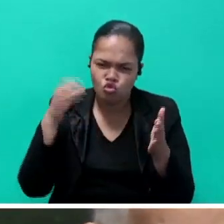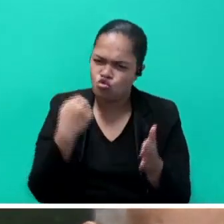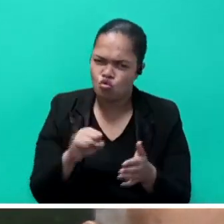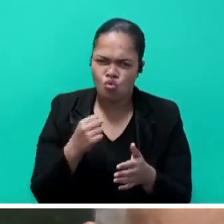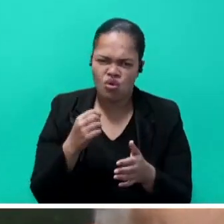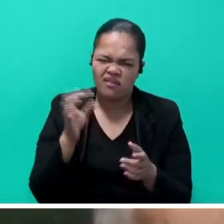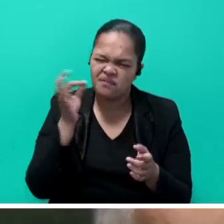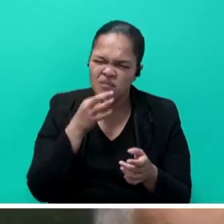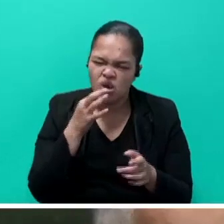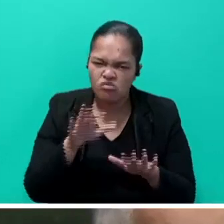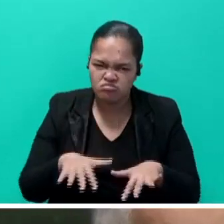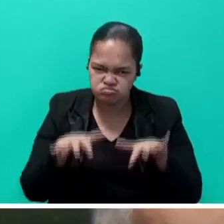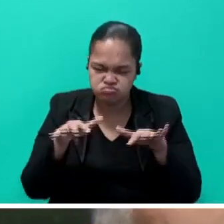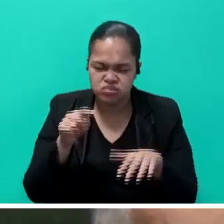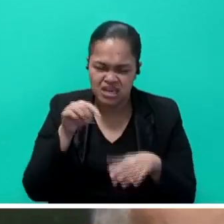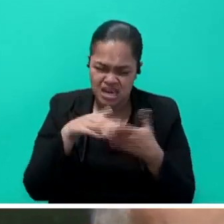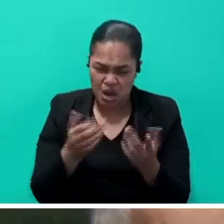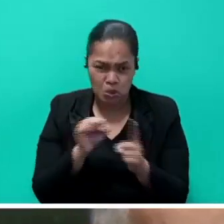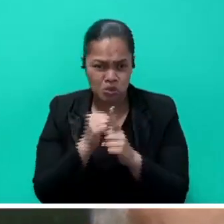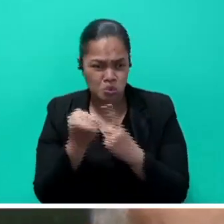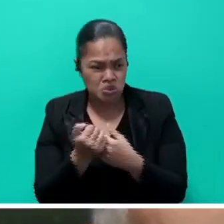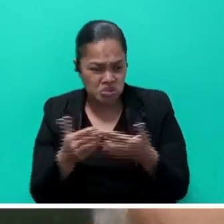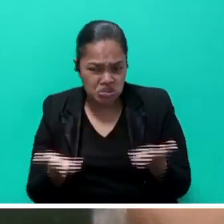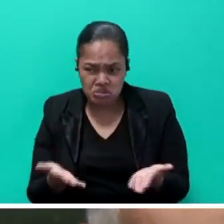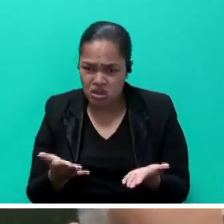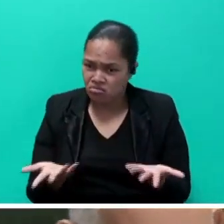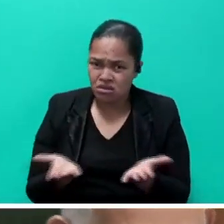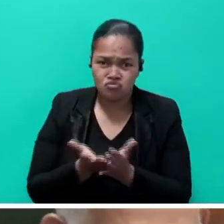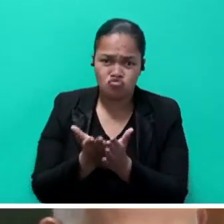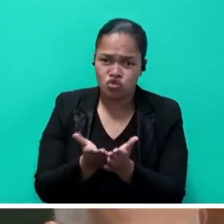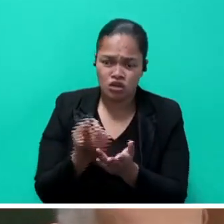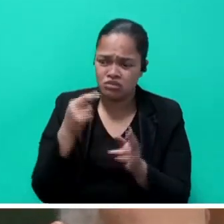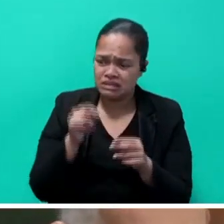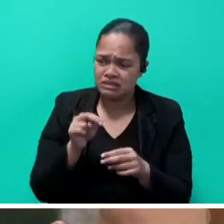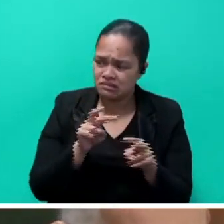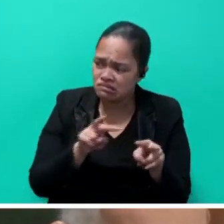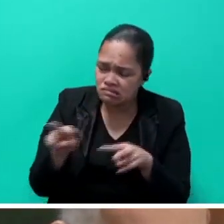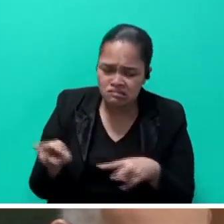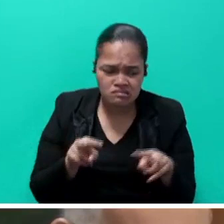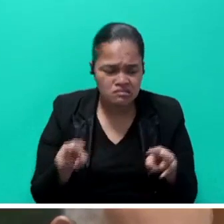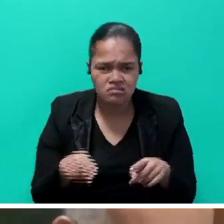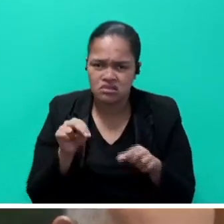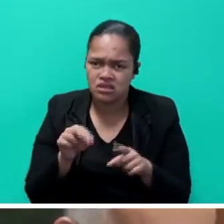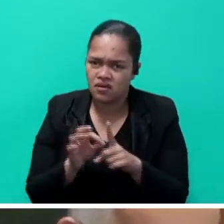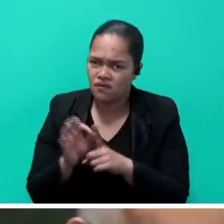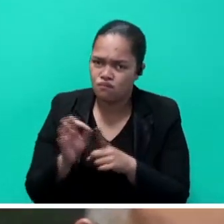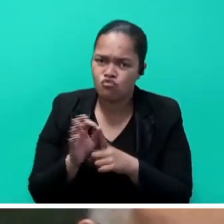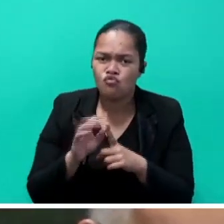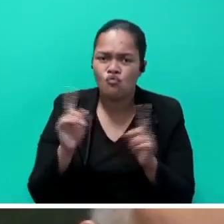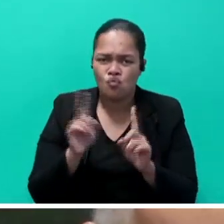Our situation now, in addition to drainage, is to look at irrigation to improve farming